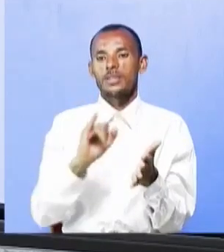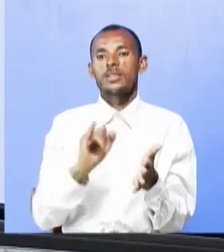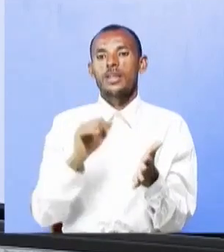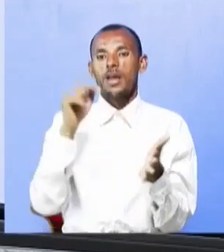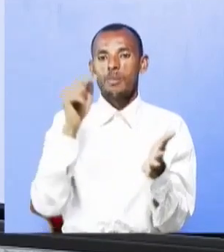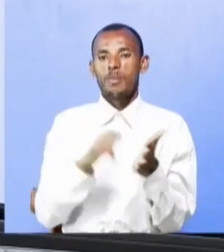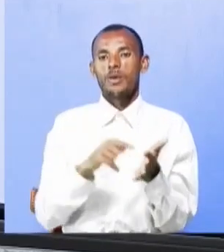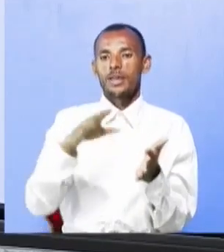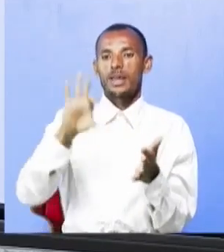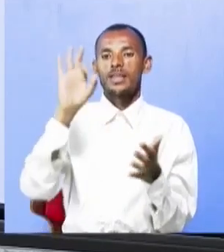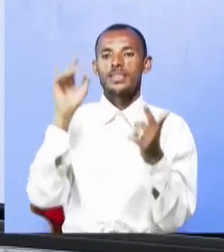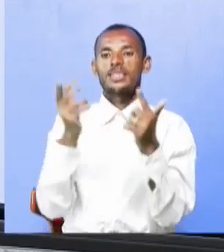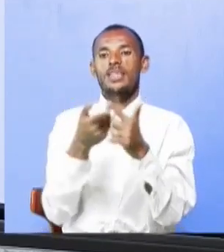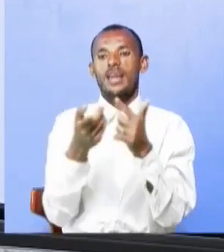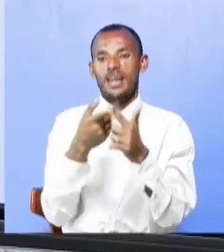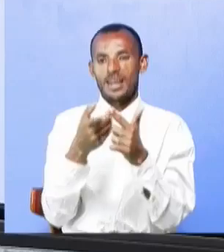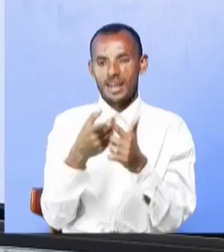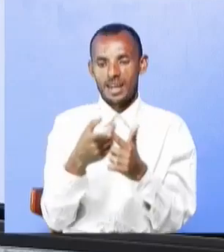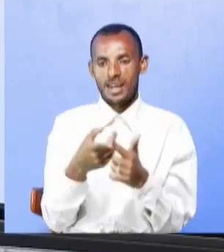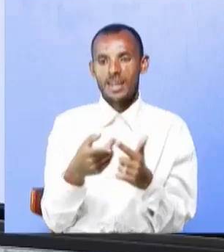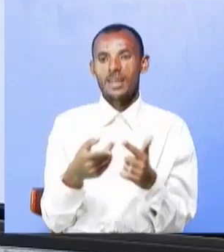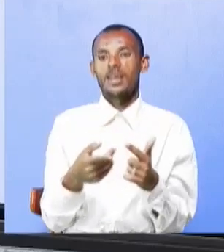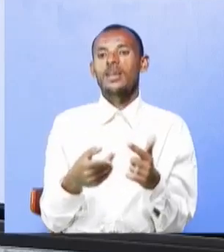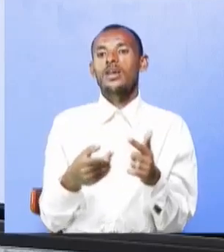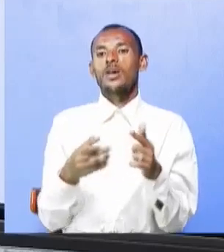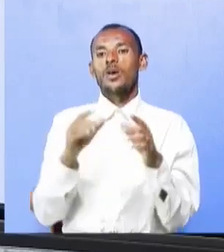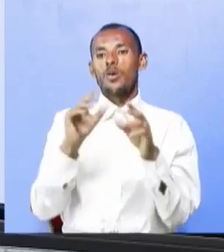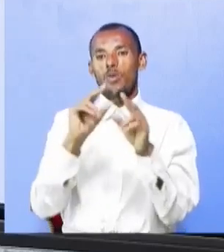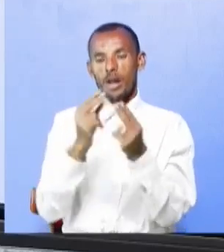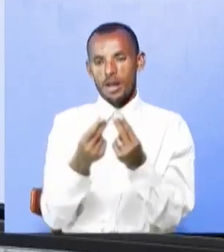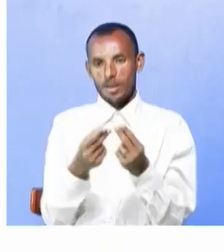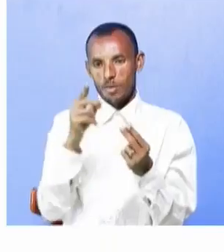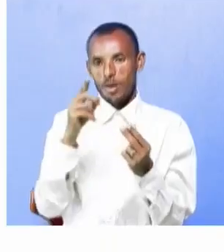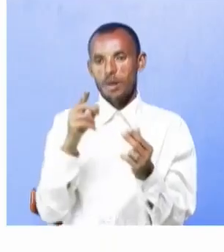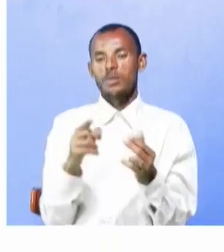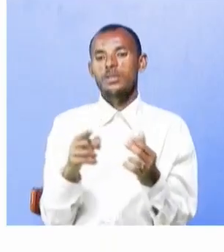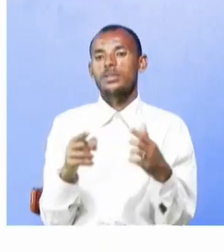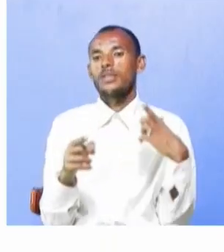point in the second quadrant, 1 unit to the left of